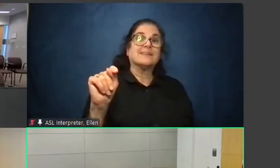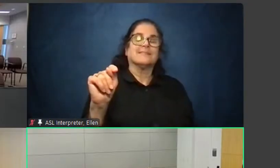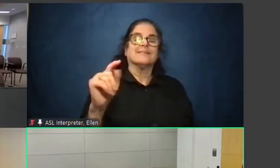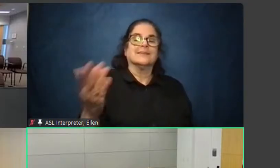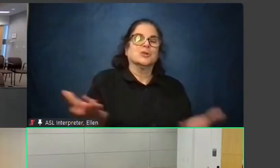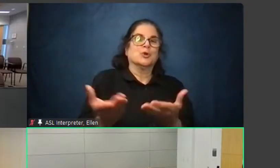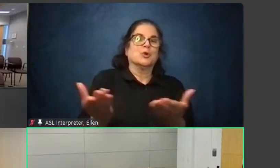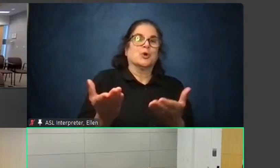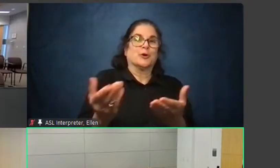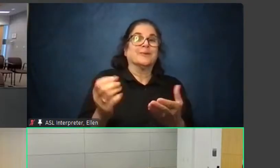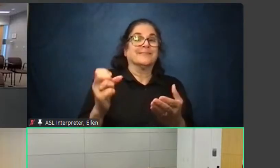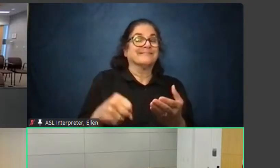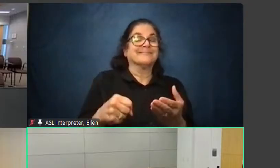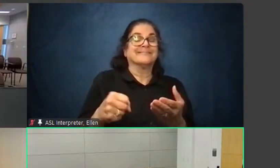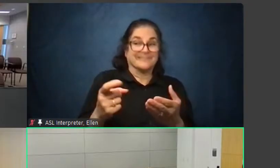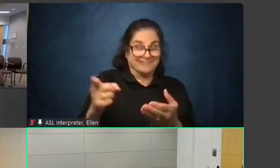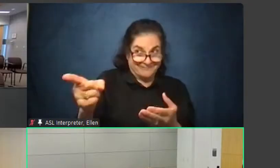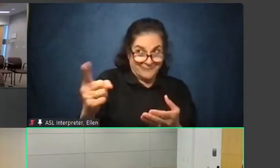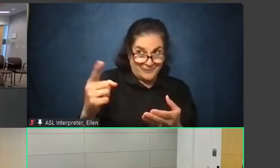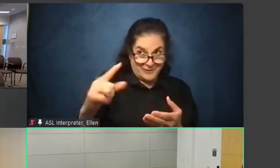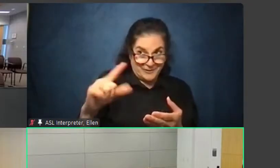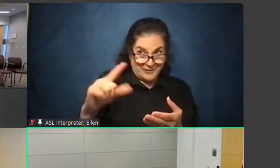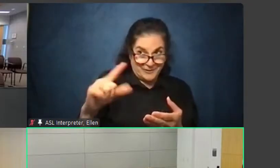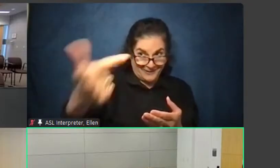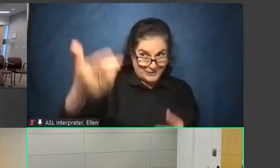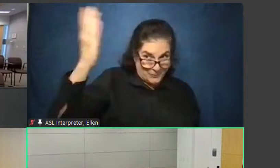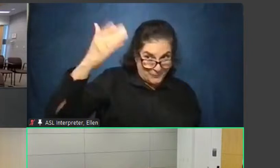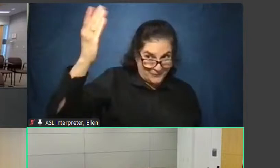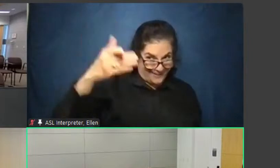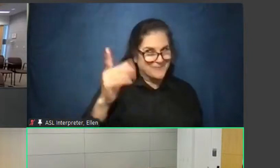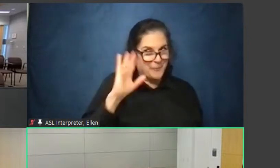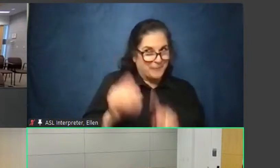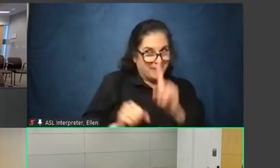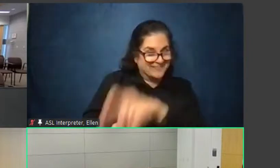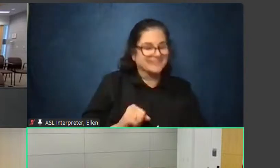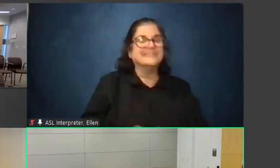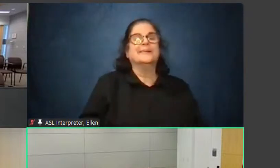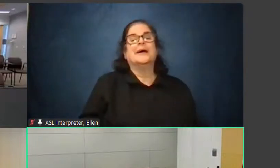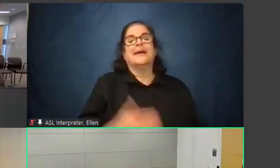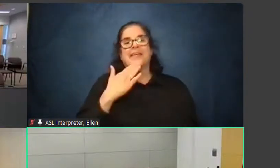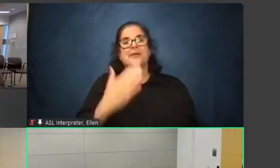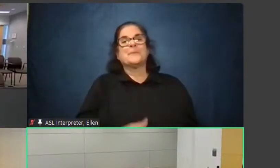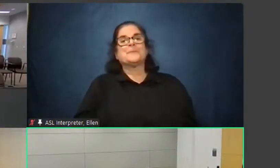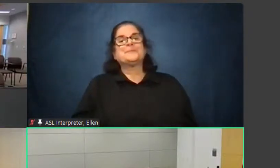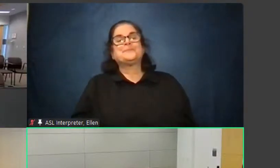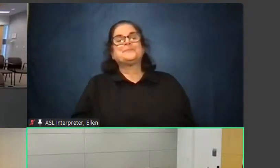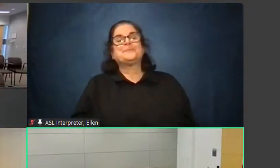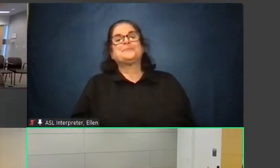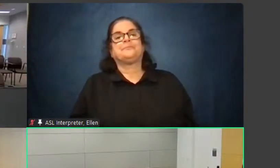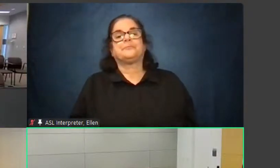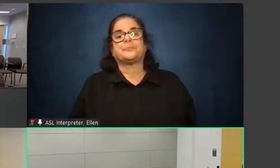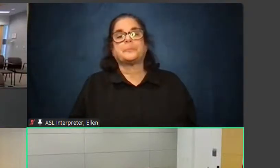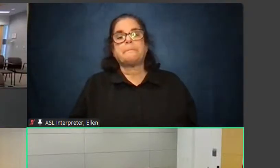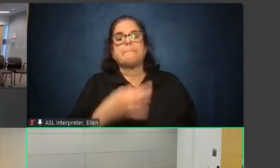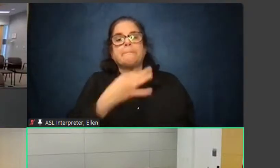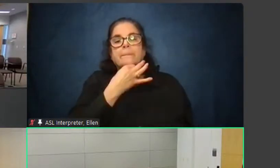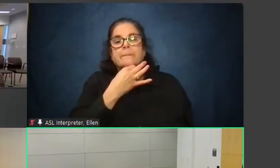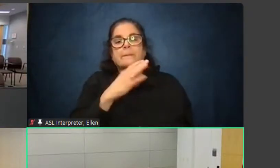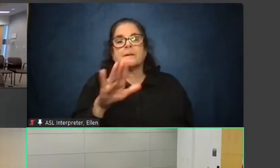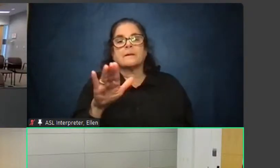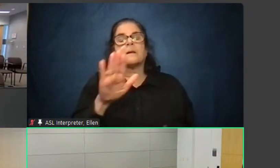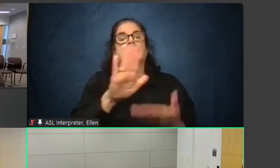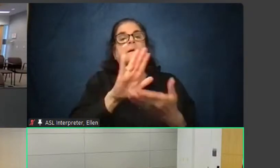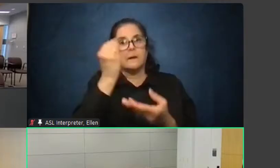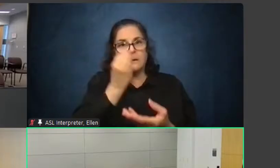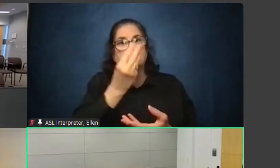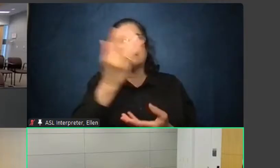when you guys present. But thank you. Oh, and I just wanted to note, I think that there's a really nice, I know that I saw